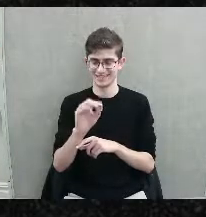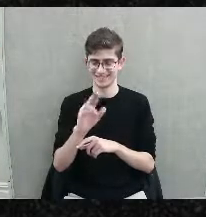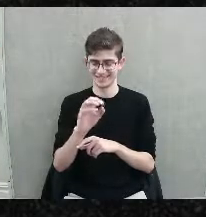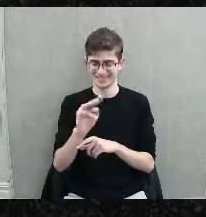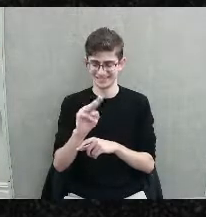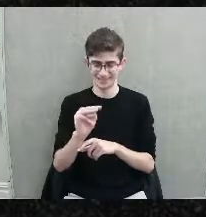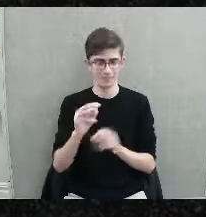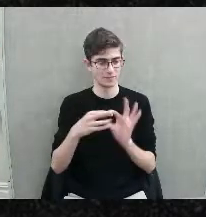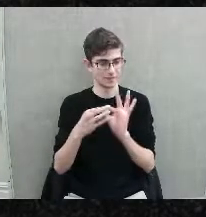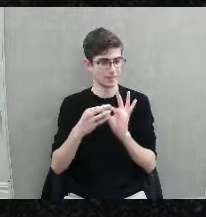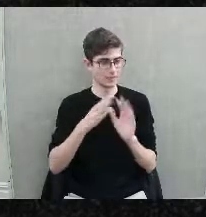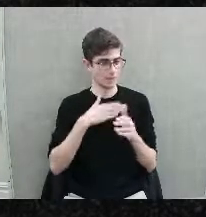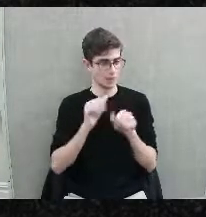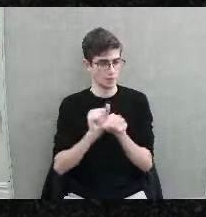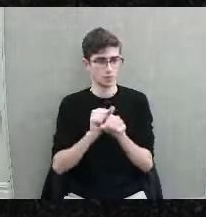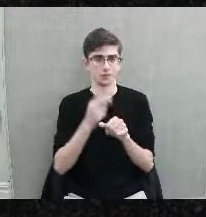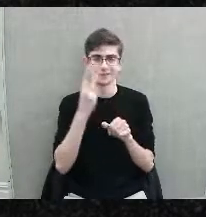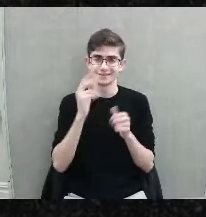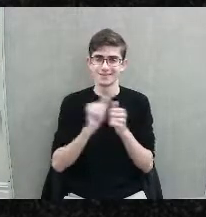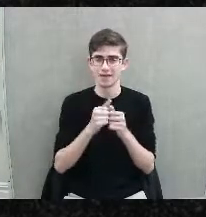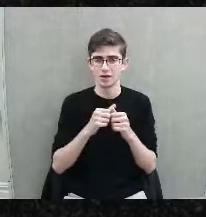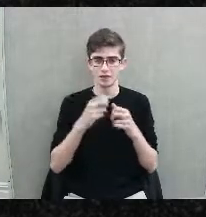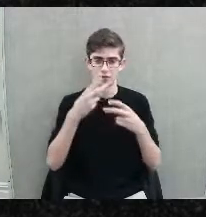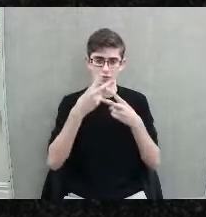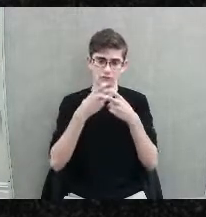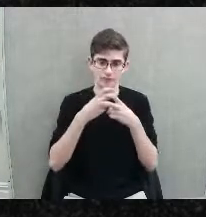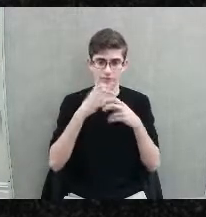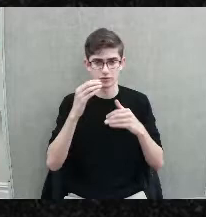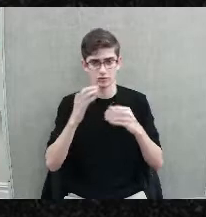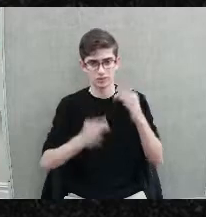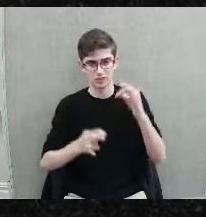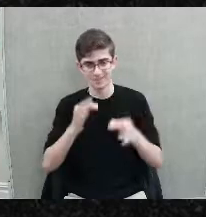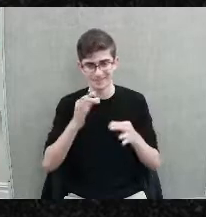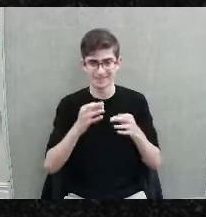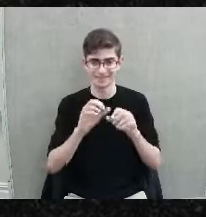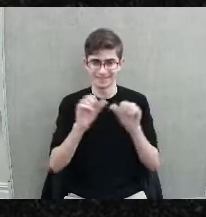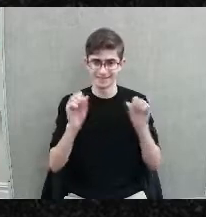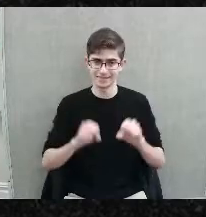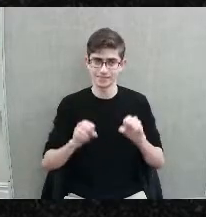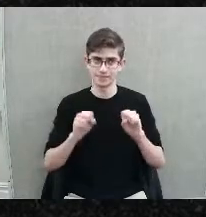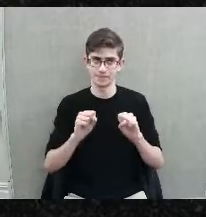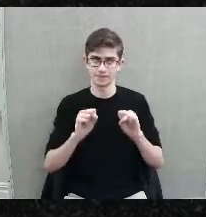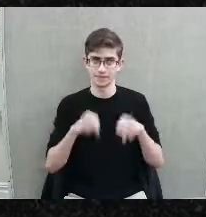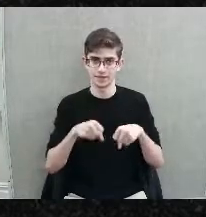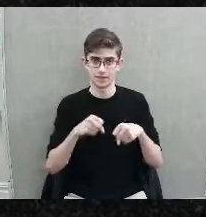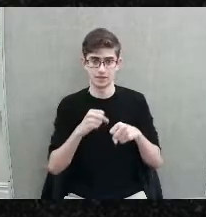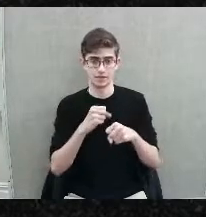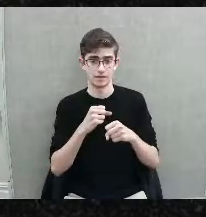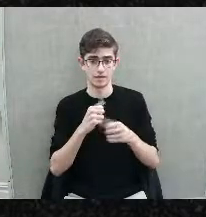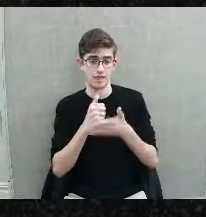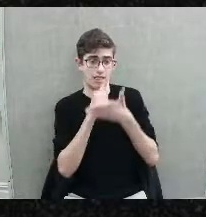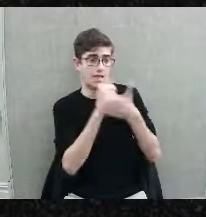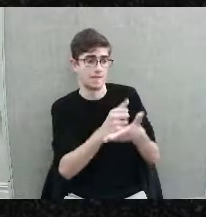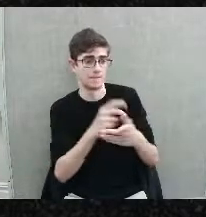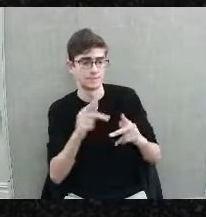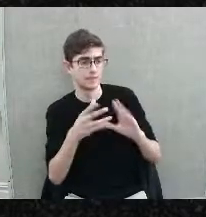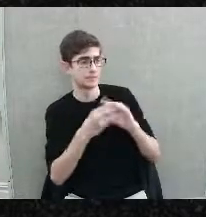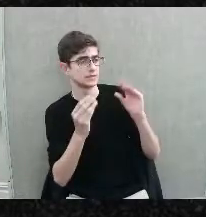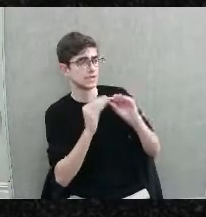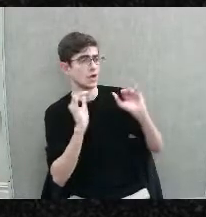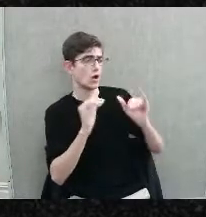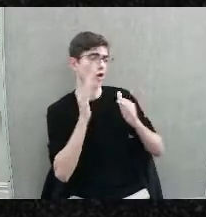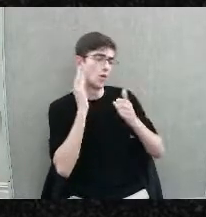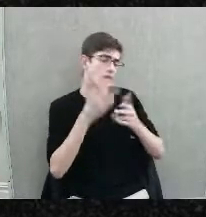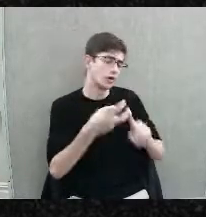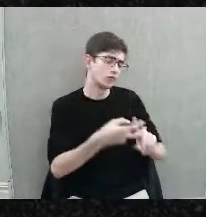in which the criminal justice system can get positioned as something that is beneficial and can rescue people, rescue sex